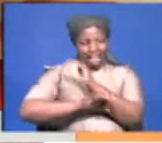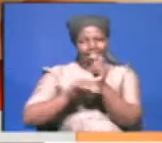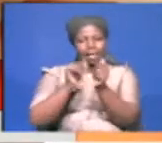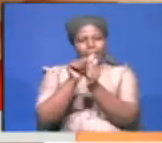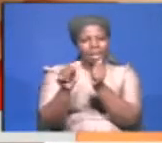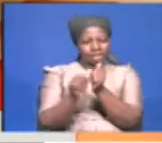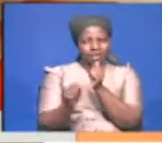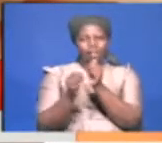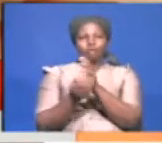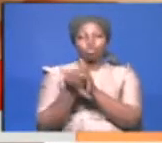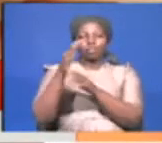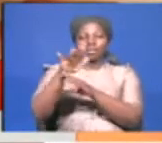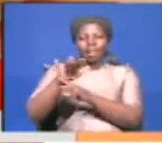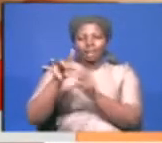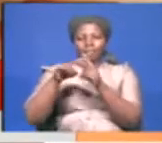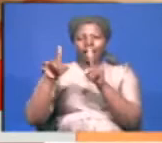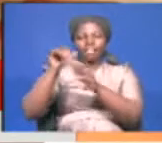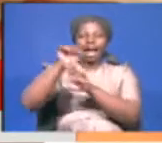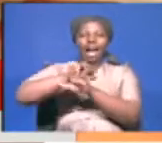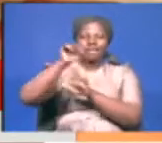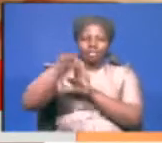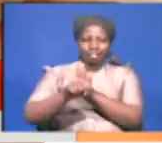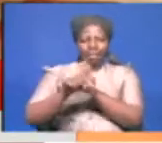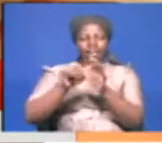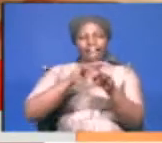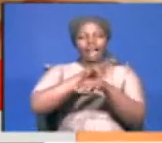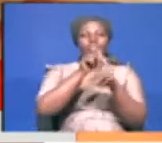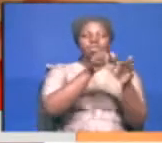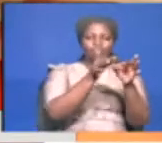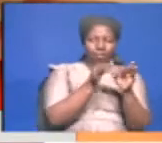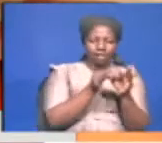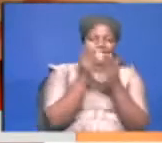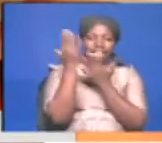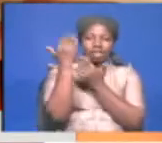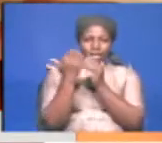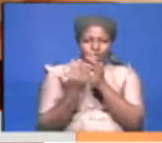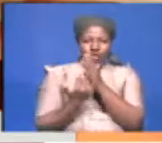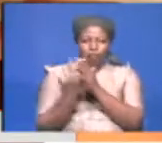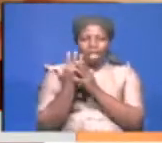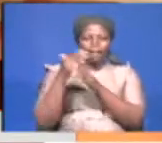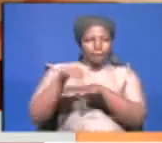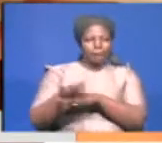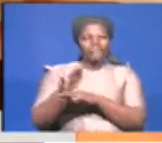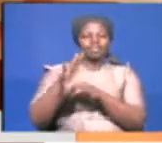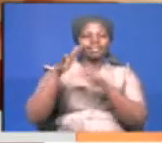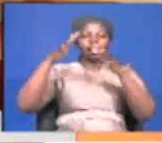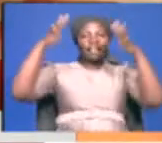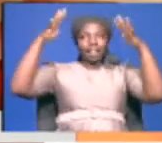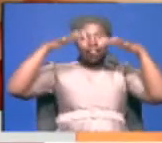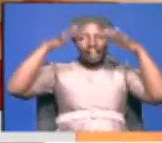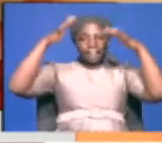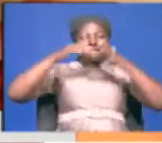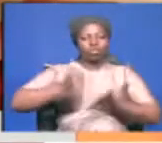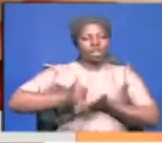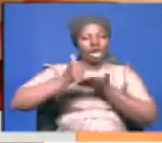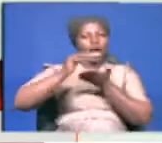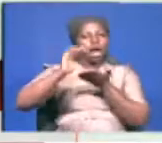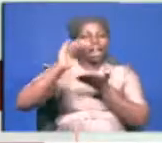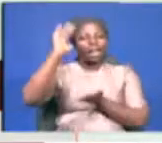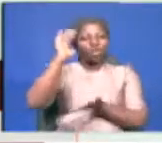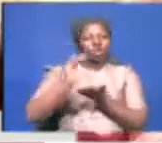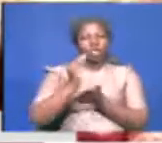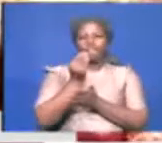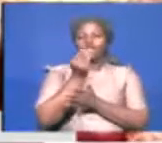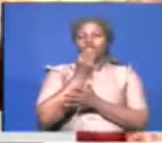crop. The National Treasury further expects cropping during the current short rains to help further reduce food prices.